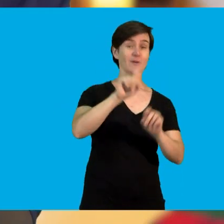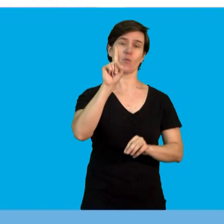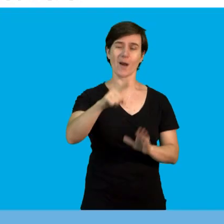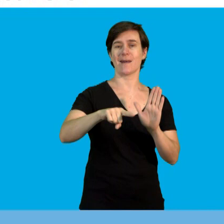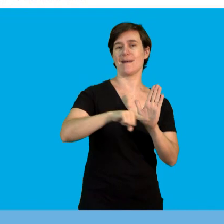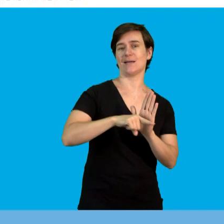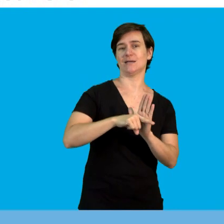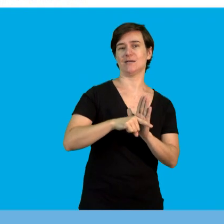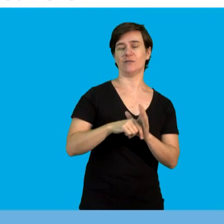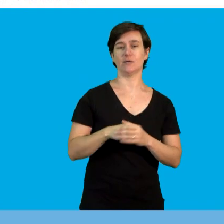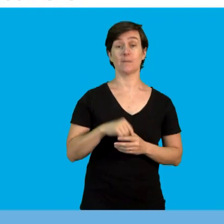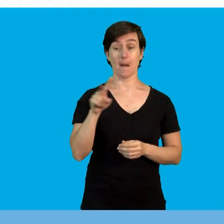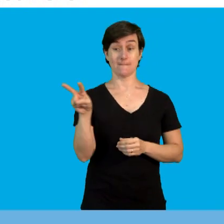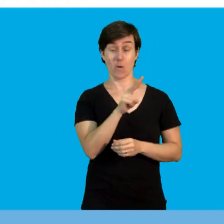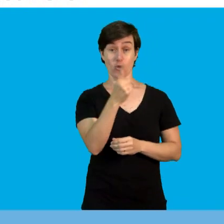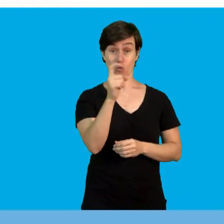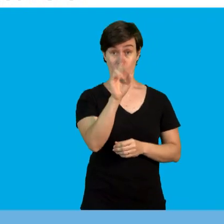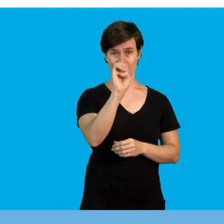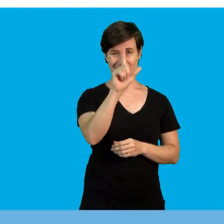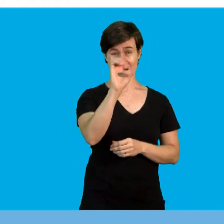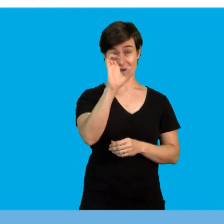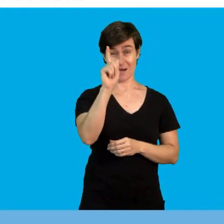them, they are acting as electrodes.